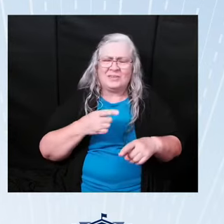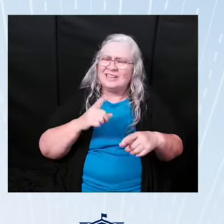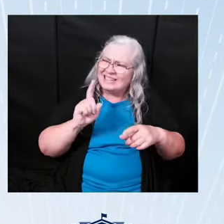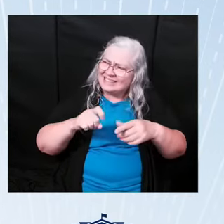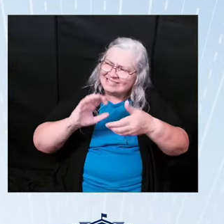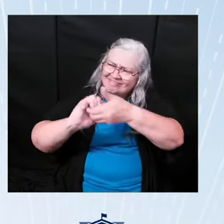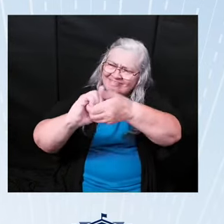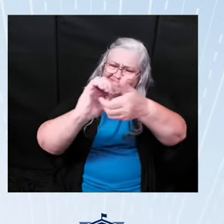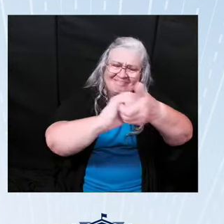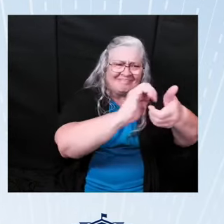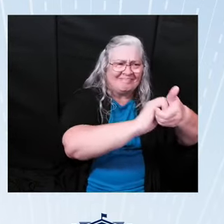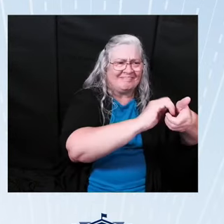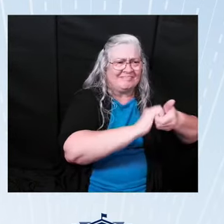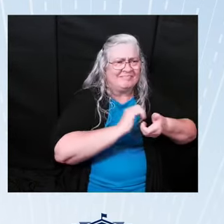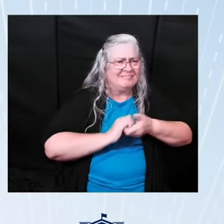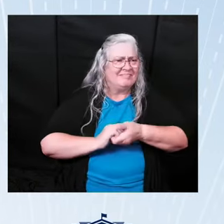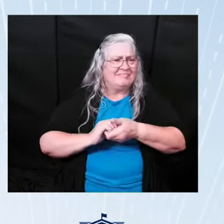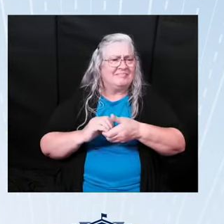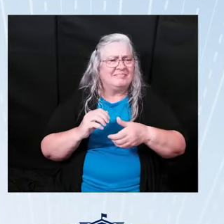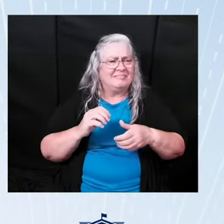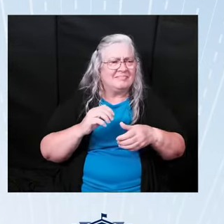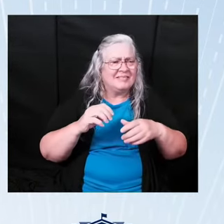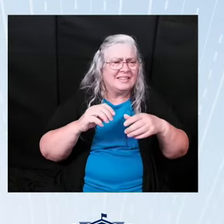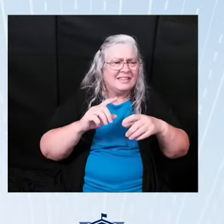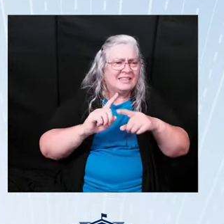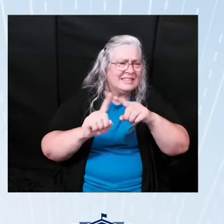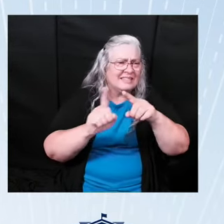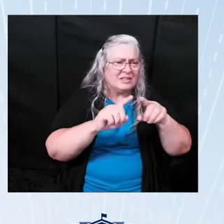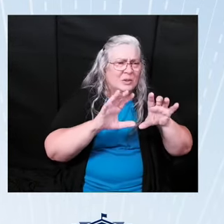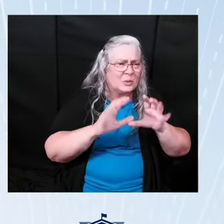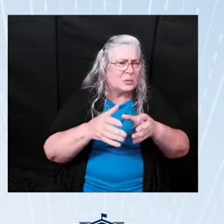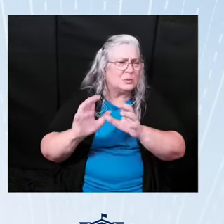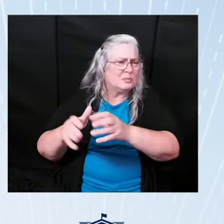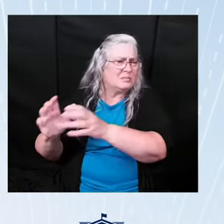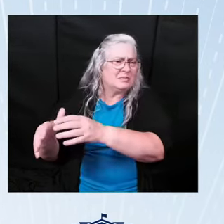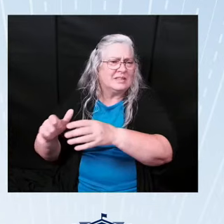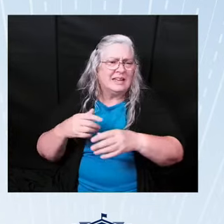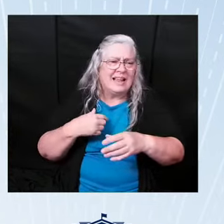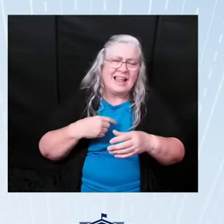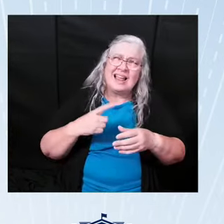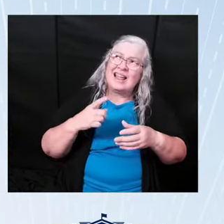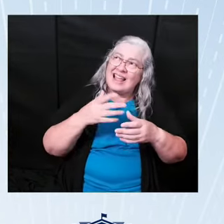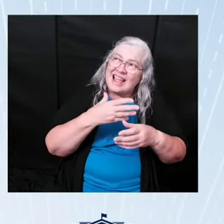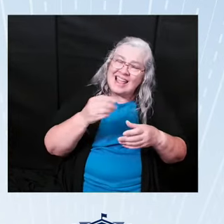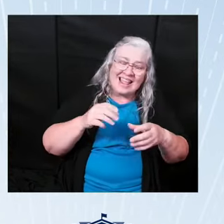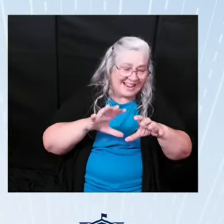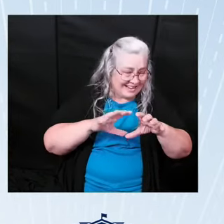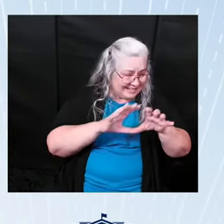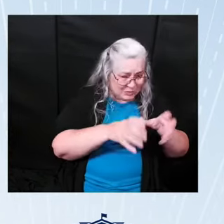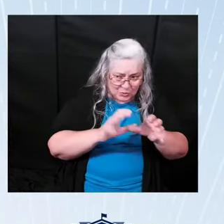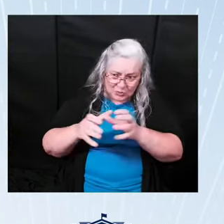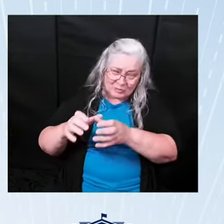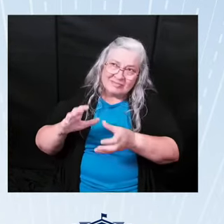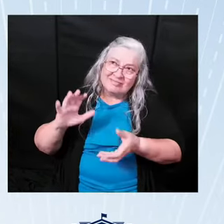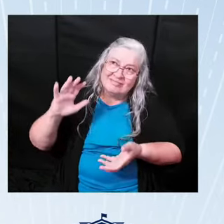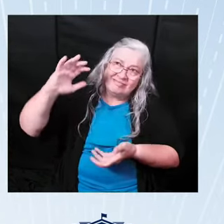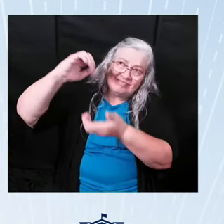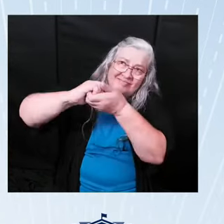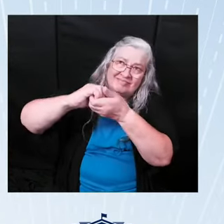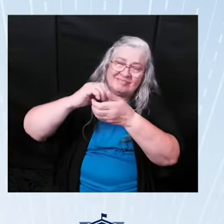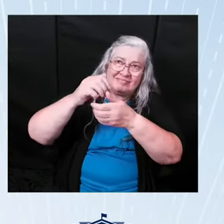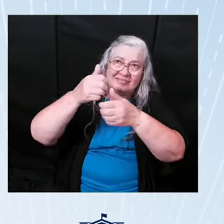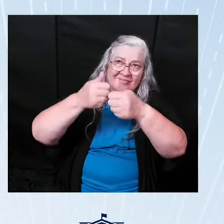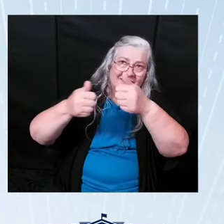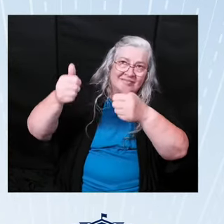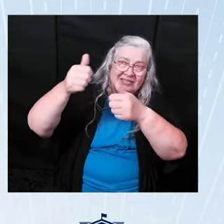of the federal government, but I'm also grateful for the partnerships that we have in academia and in the private sector and with NGOs, because it is going